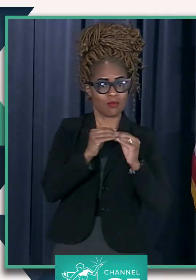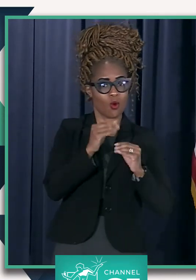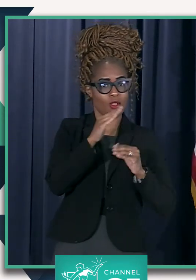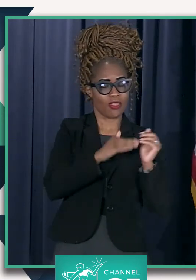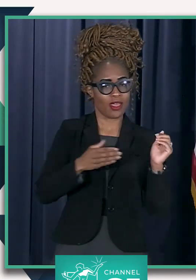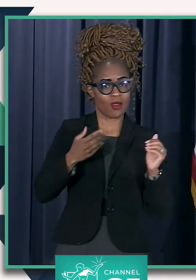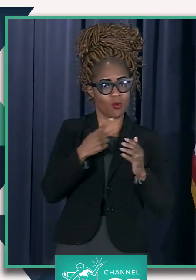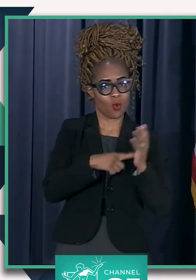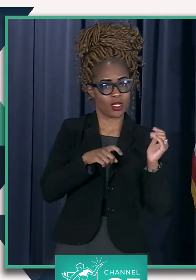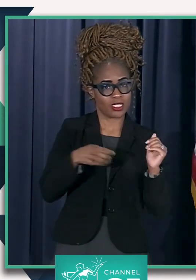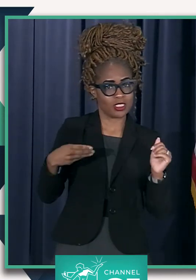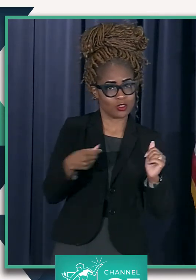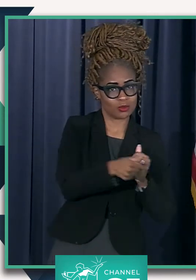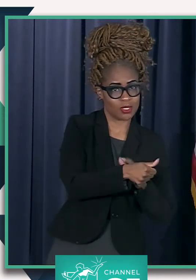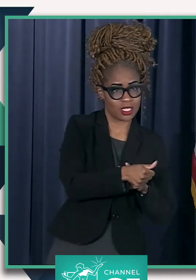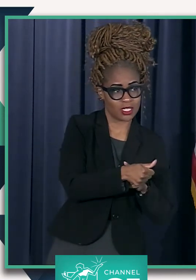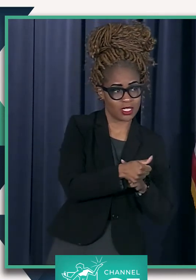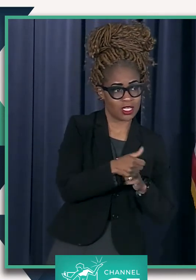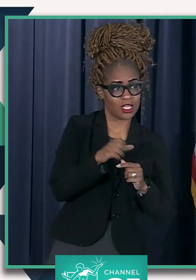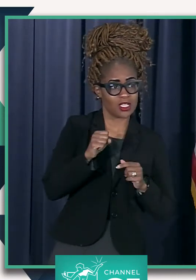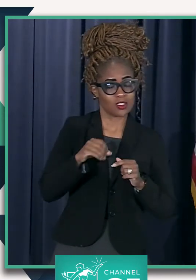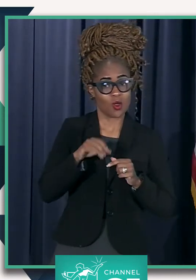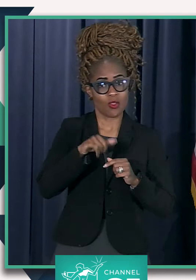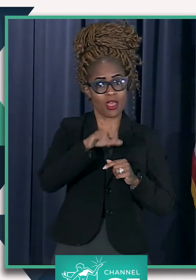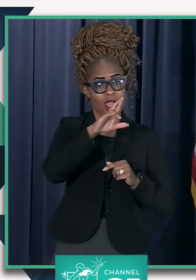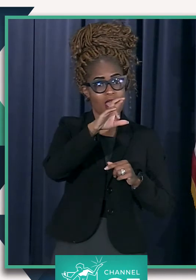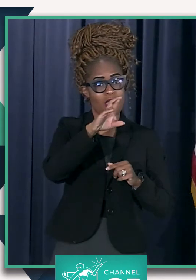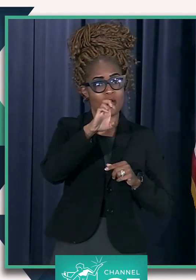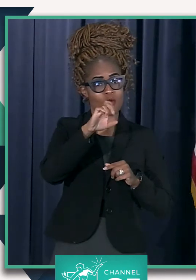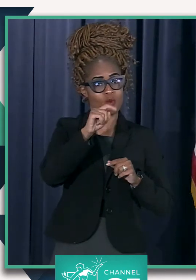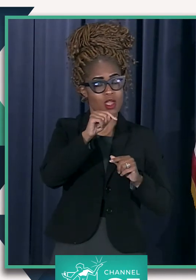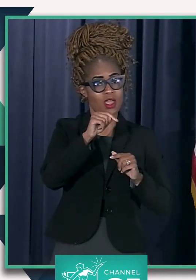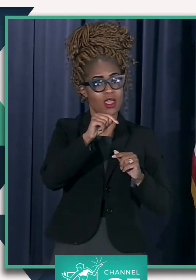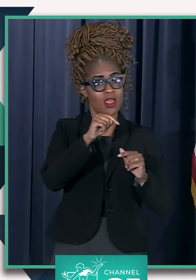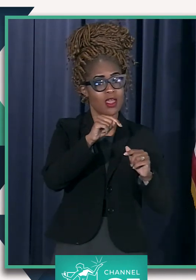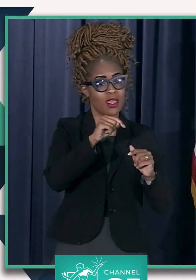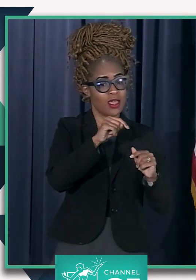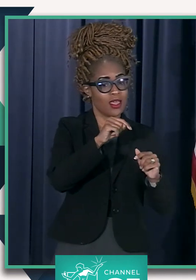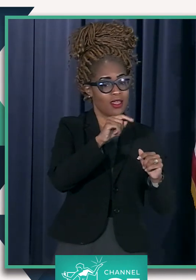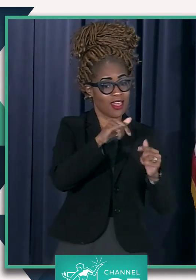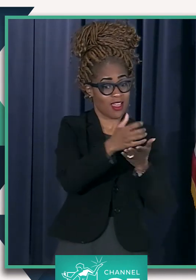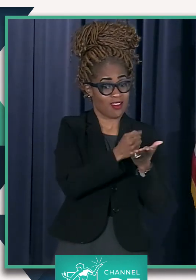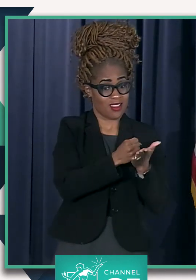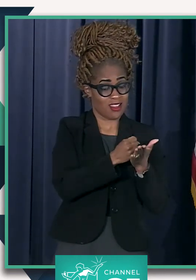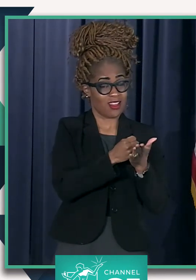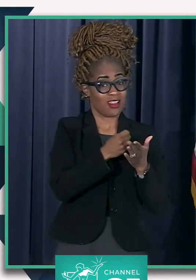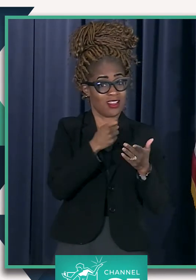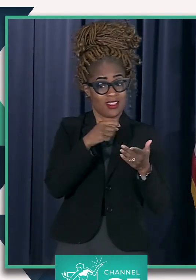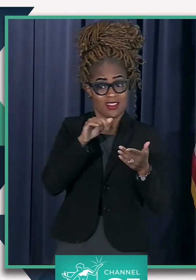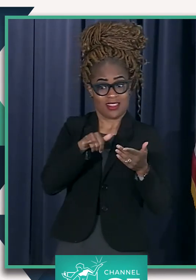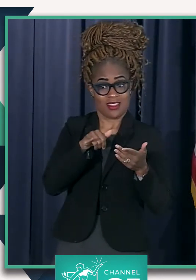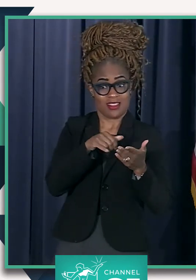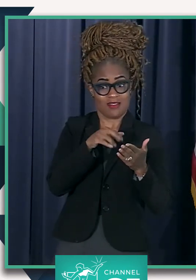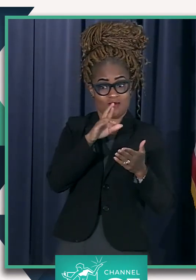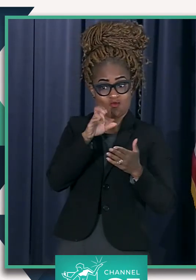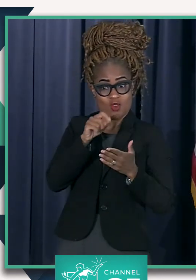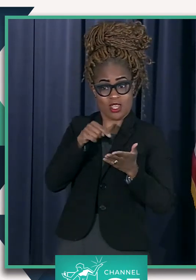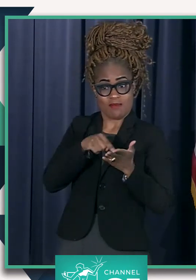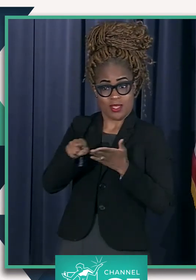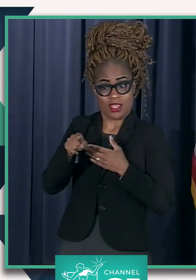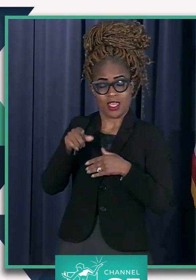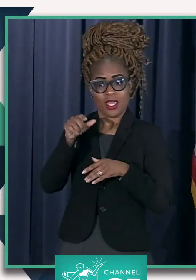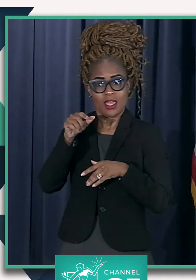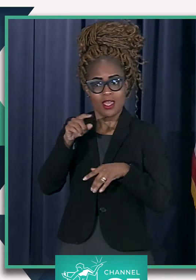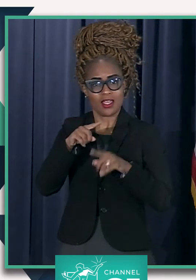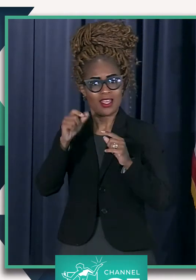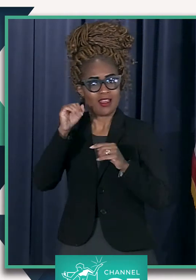housing, the revenue is the rent that residents pay. And in Detroit, it costs more to renovate an apartment building than can be paid back if